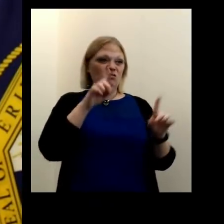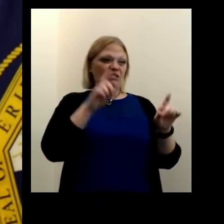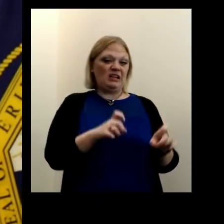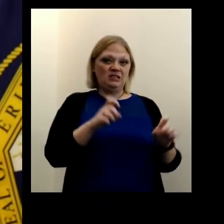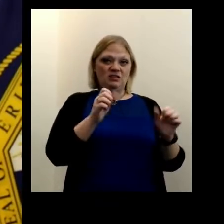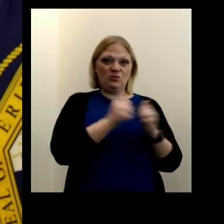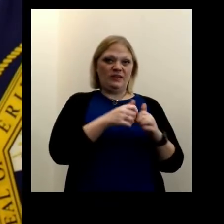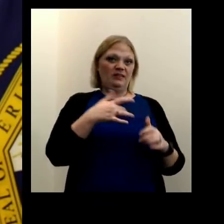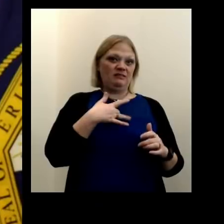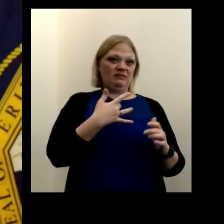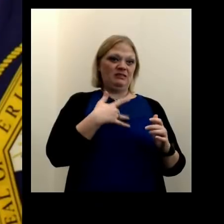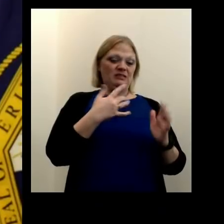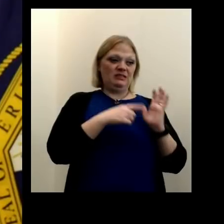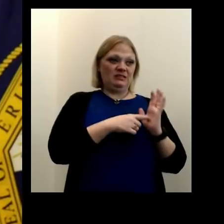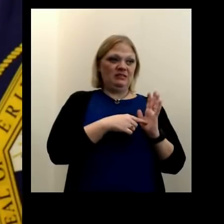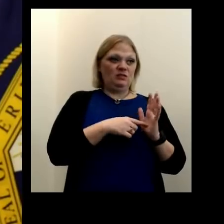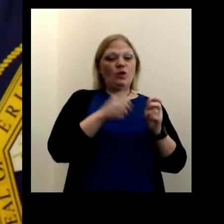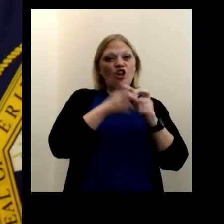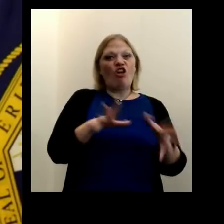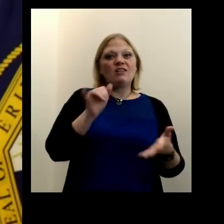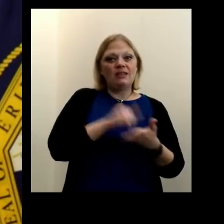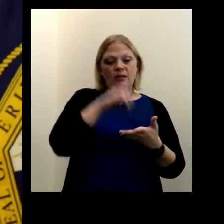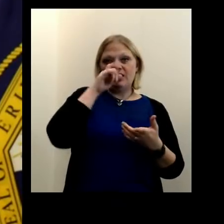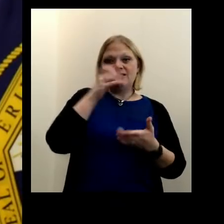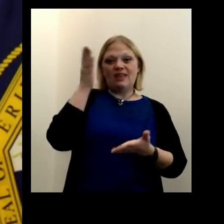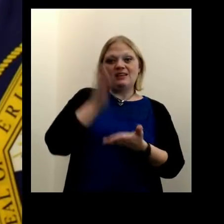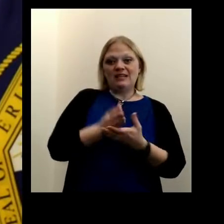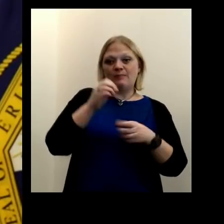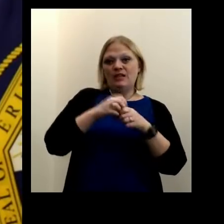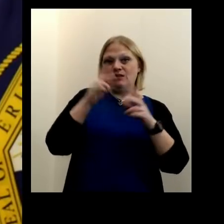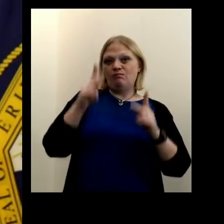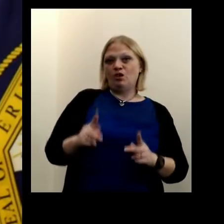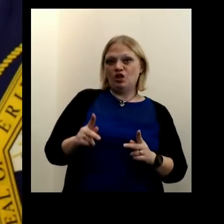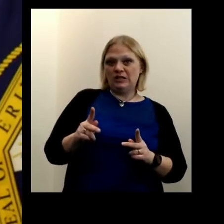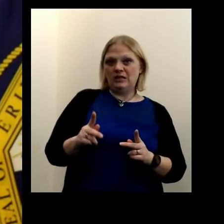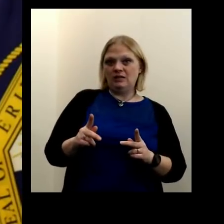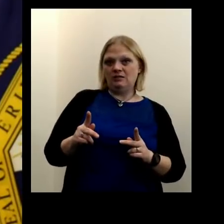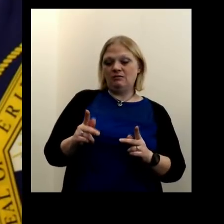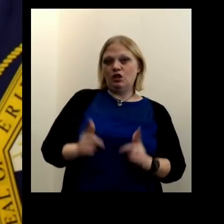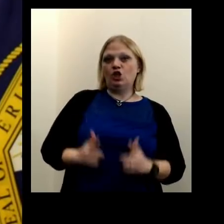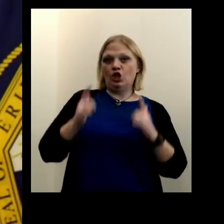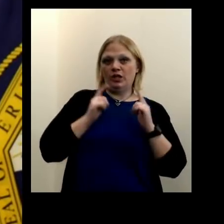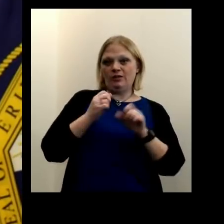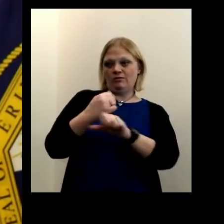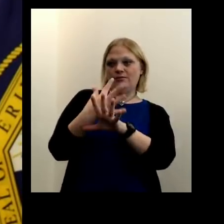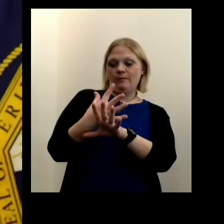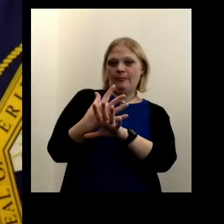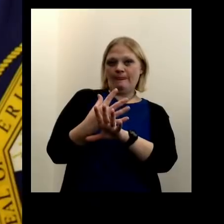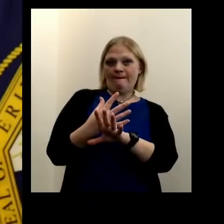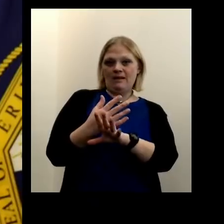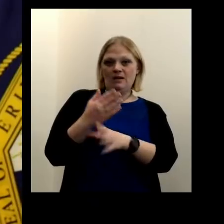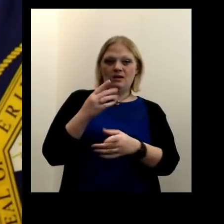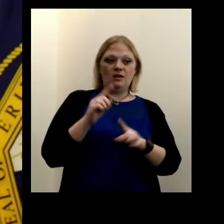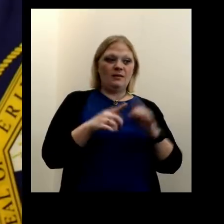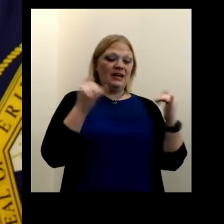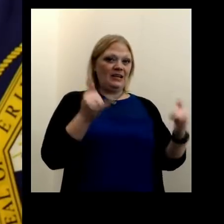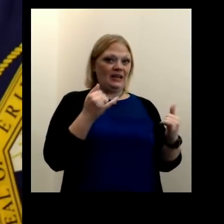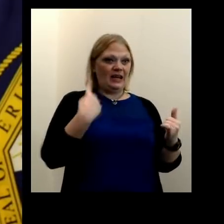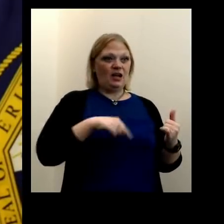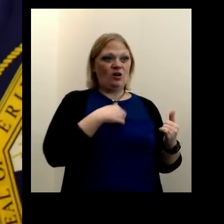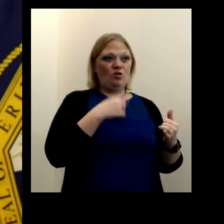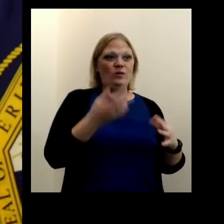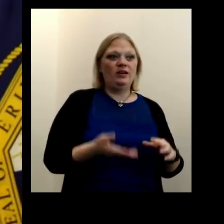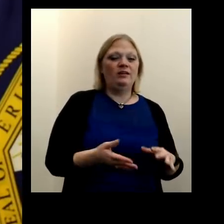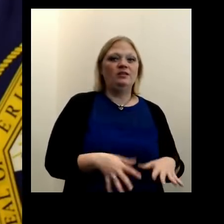symptomatic. So we lost that because they've stopped in-person learning, so they don't have to do that testing anymore. And now we've gained the schools, so